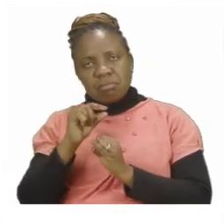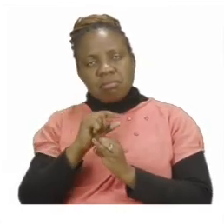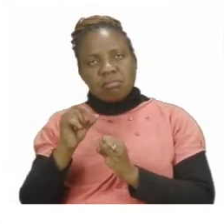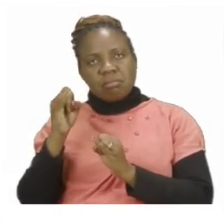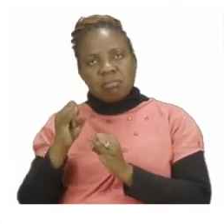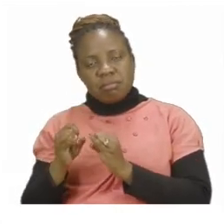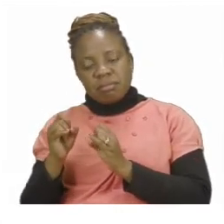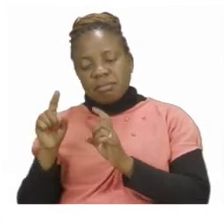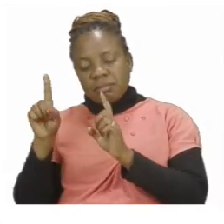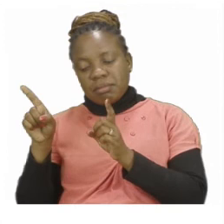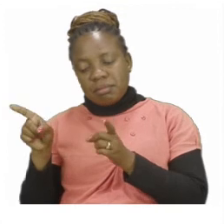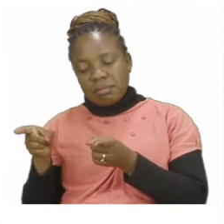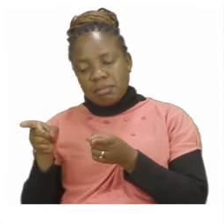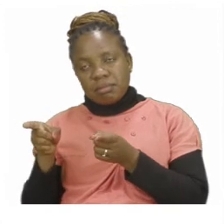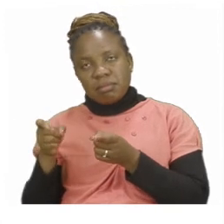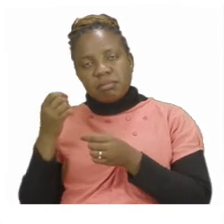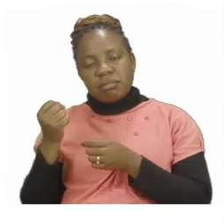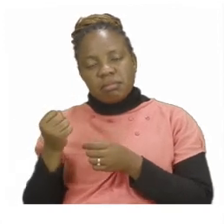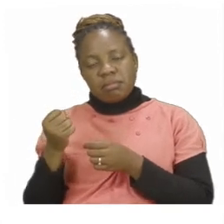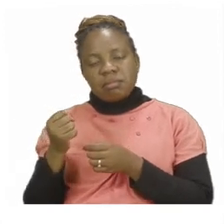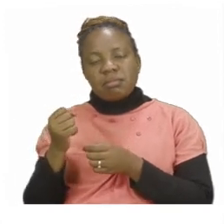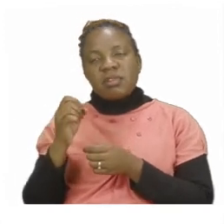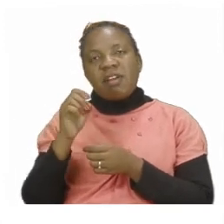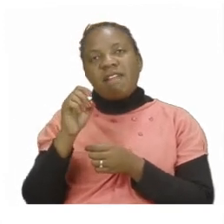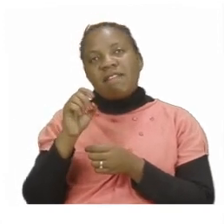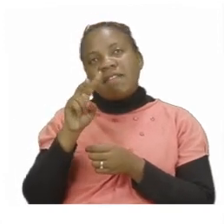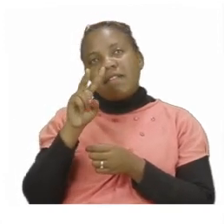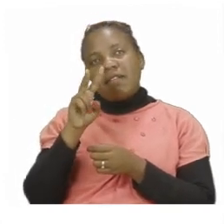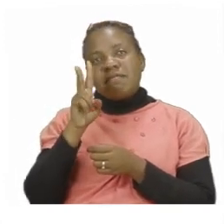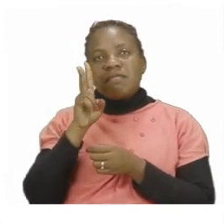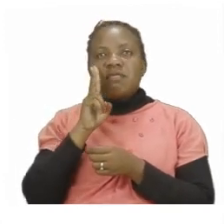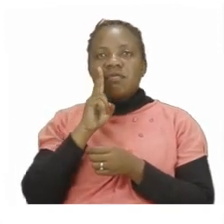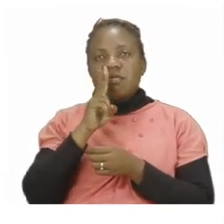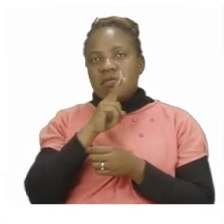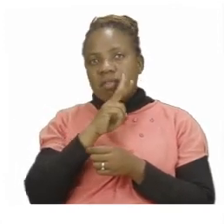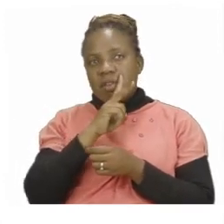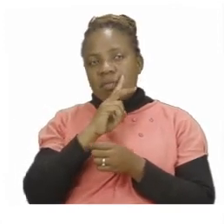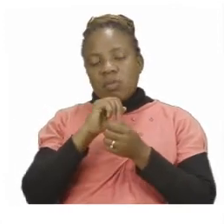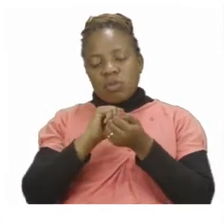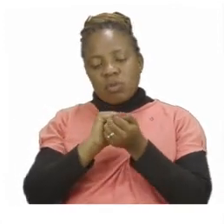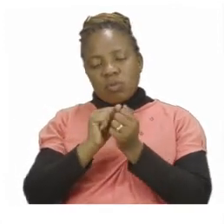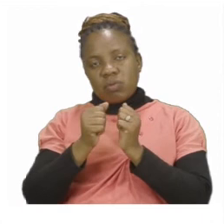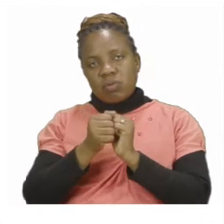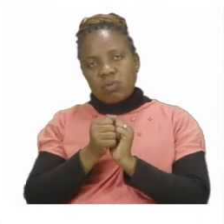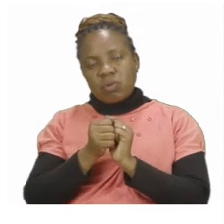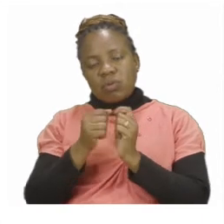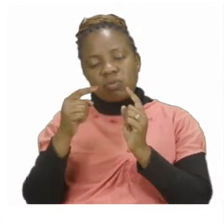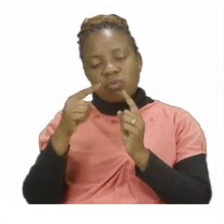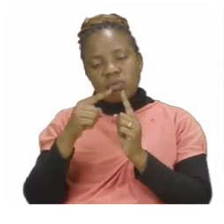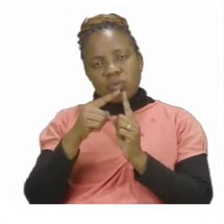verbs that you have to turn into the future tense or simple future